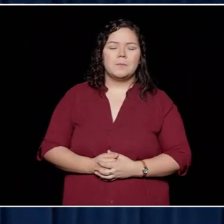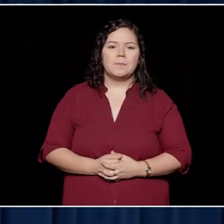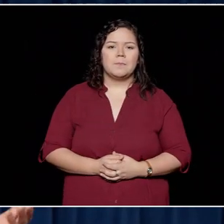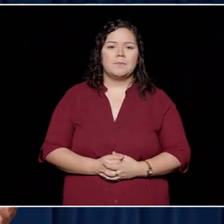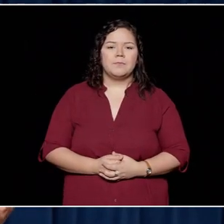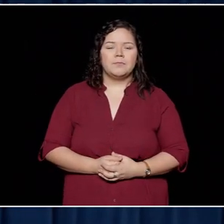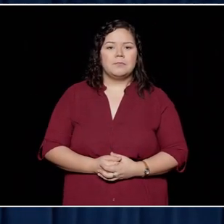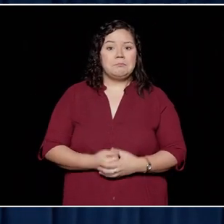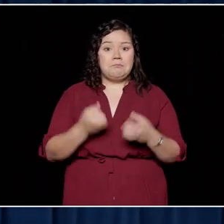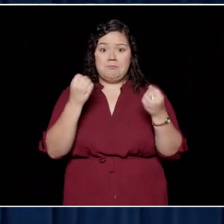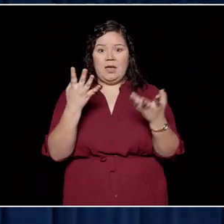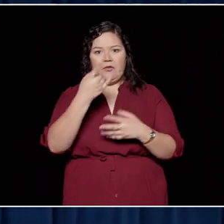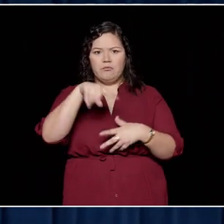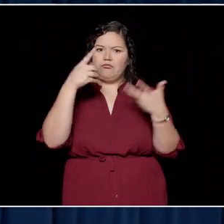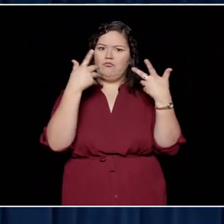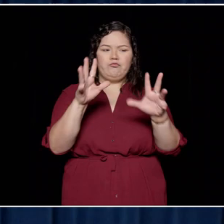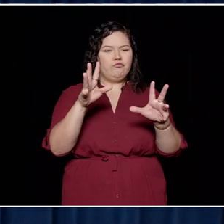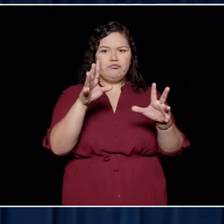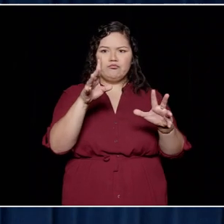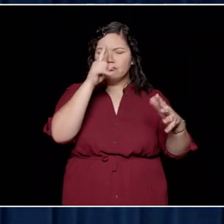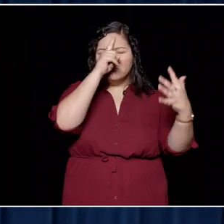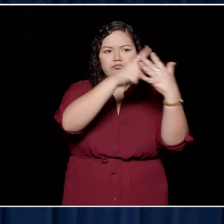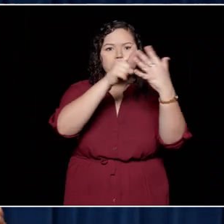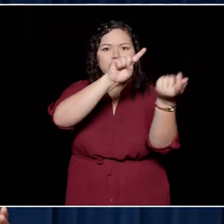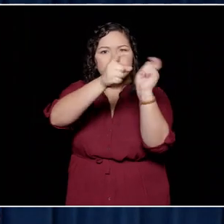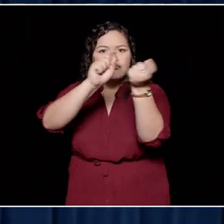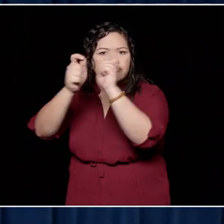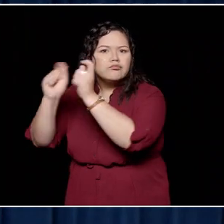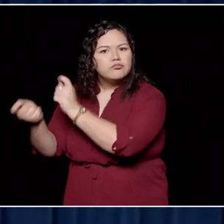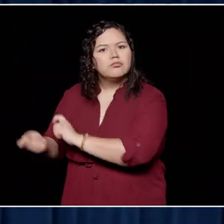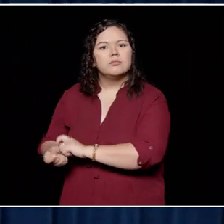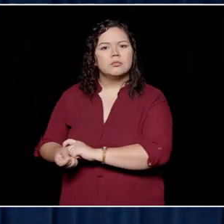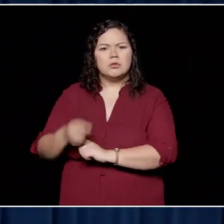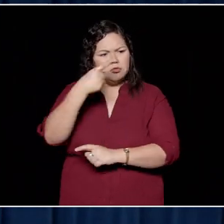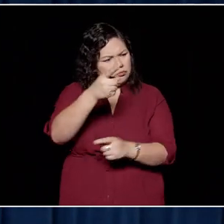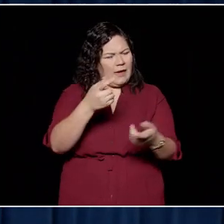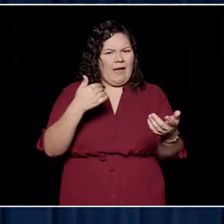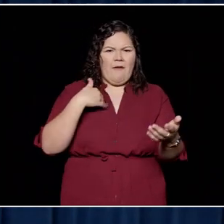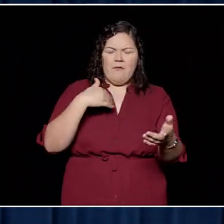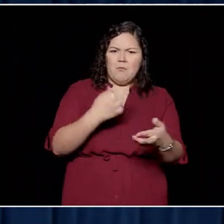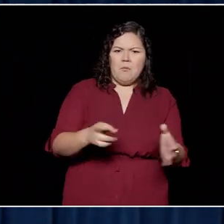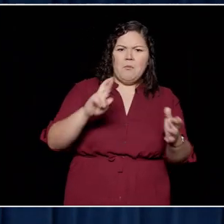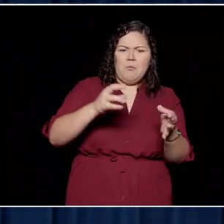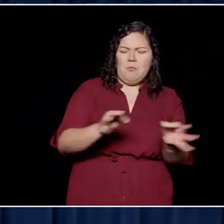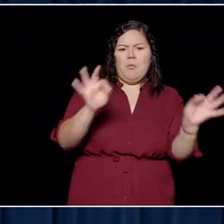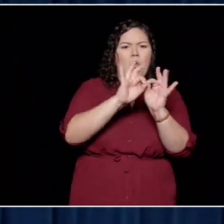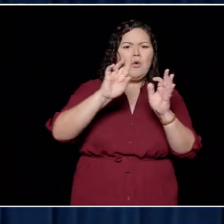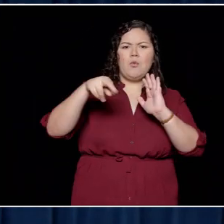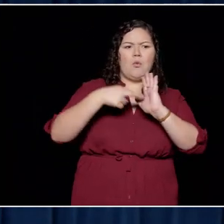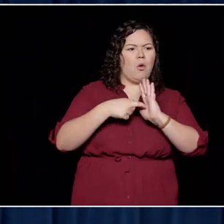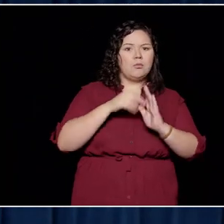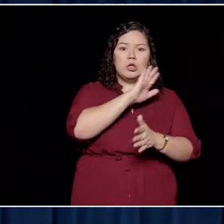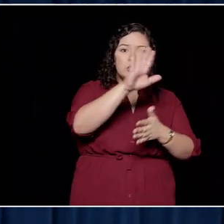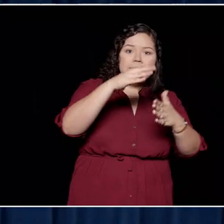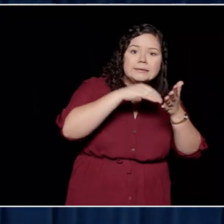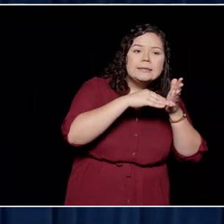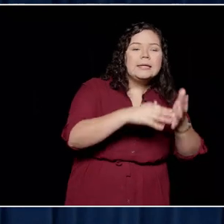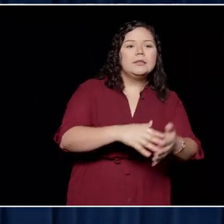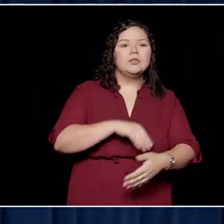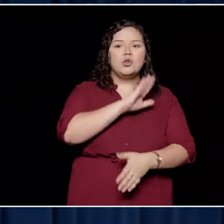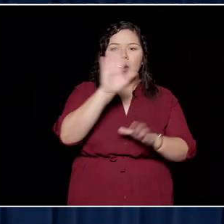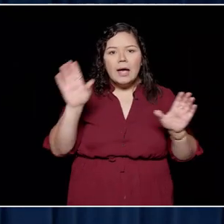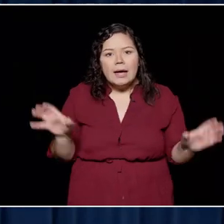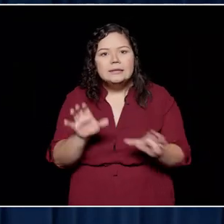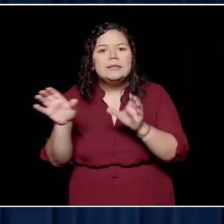Many of you have already been doing so. Many of you have been inspirational in your studies, in your extracurricular